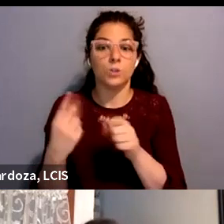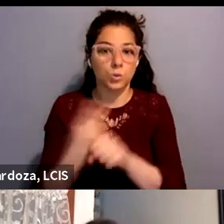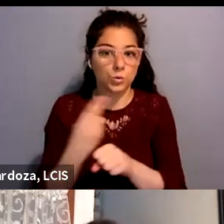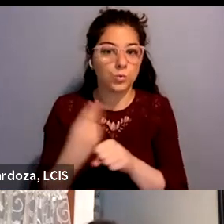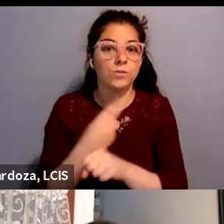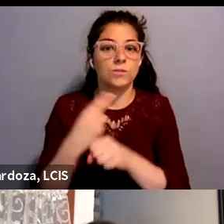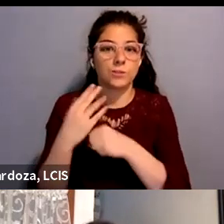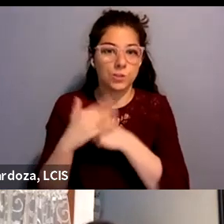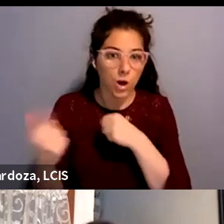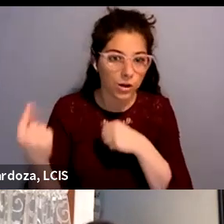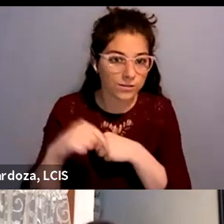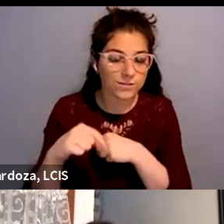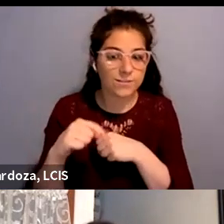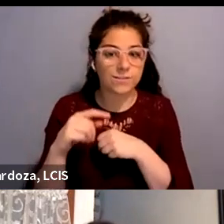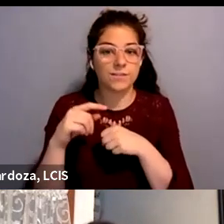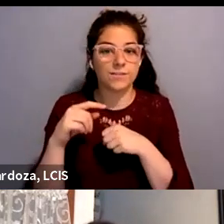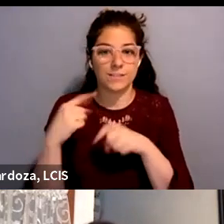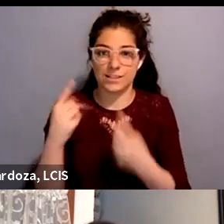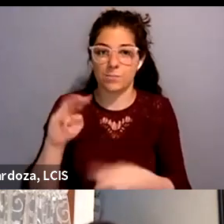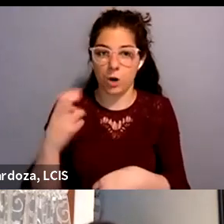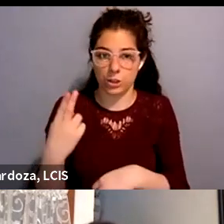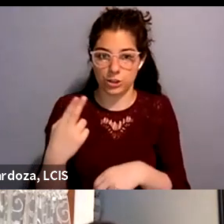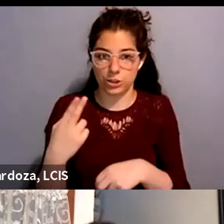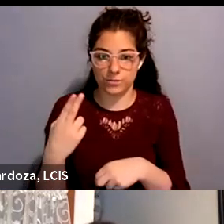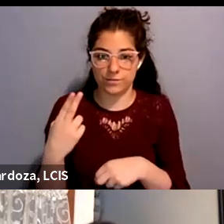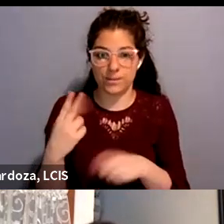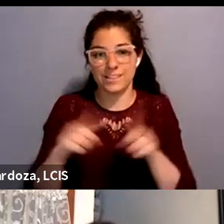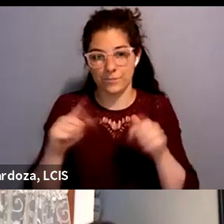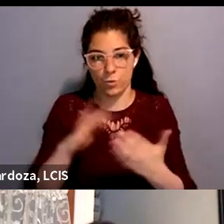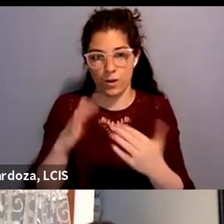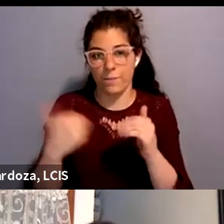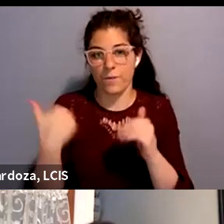upon since March in a very different way than